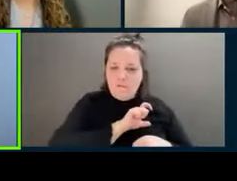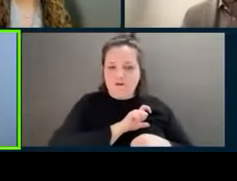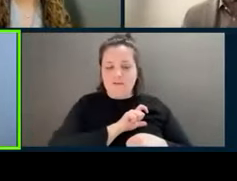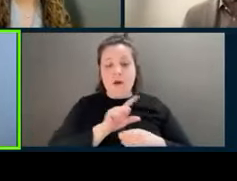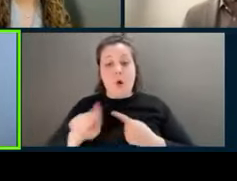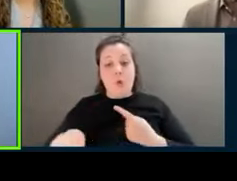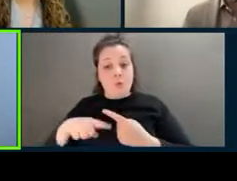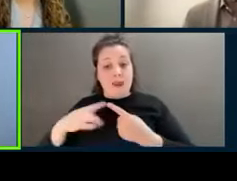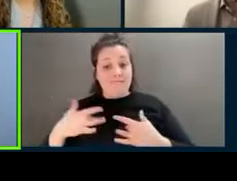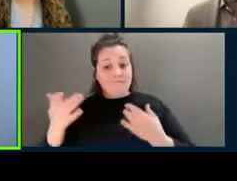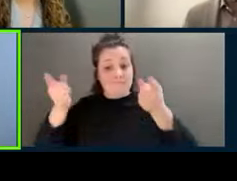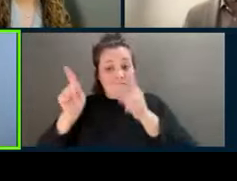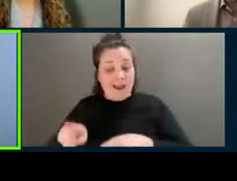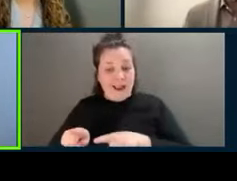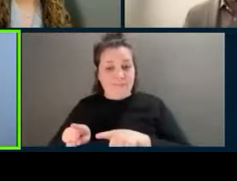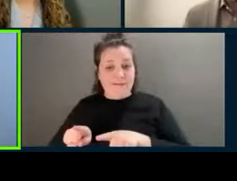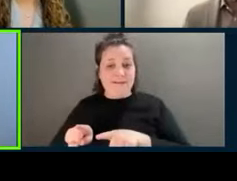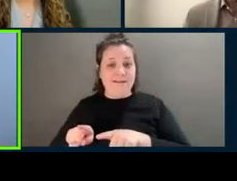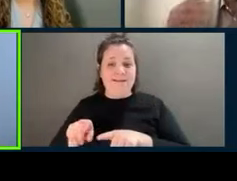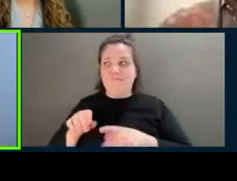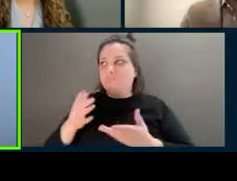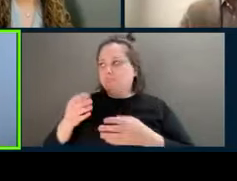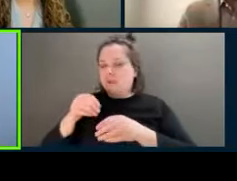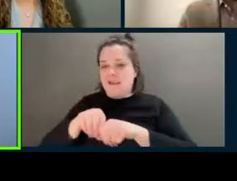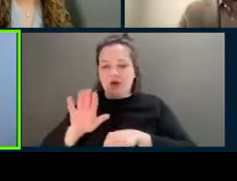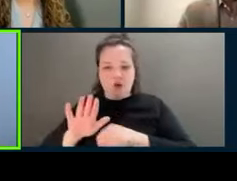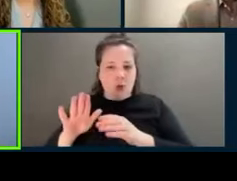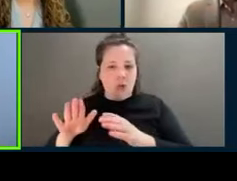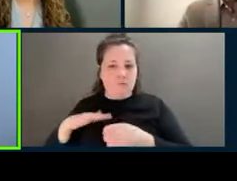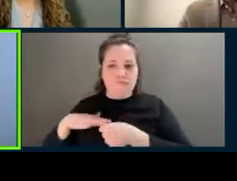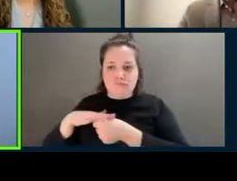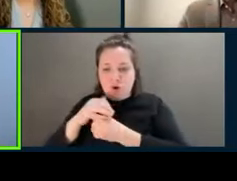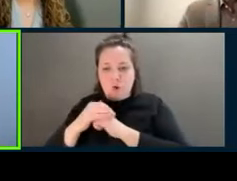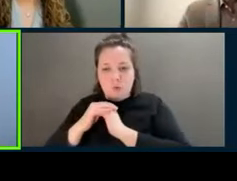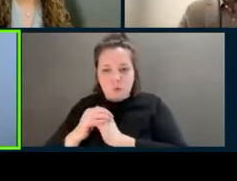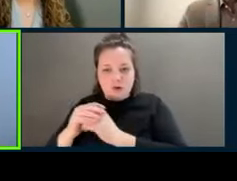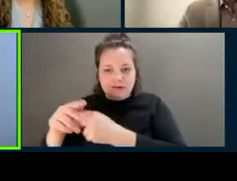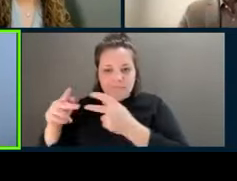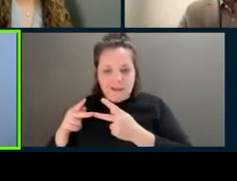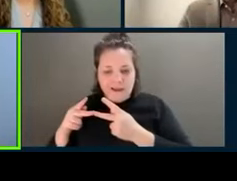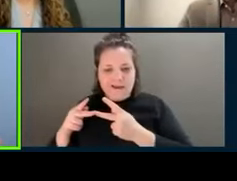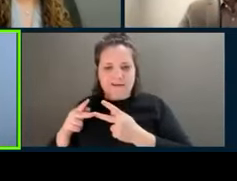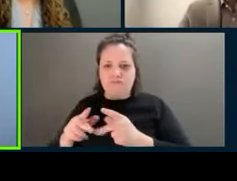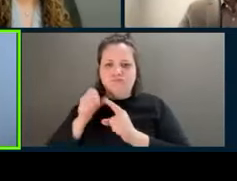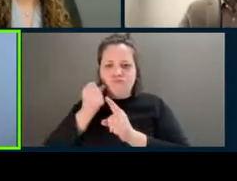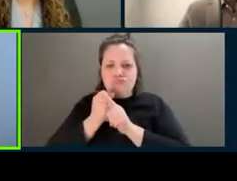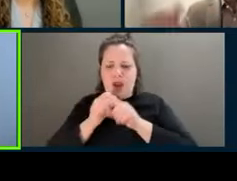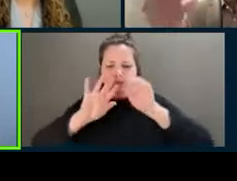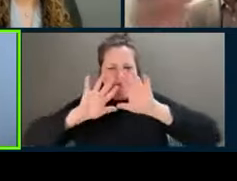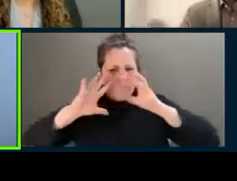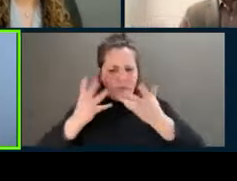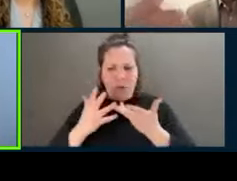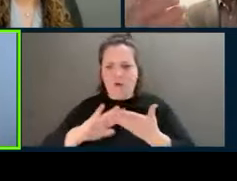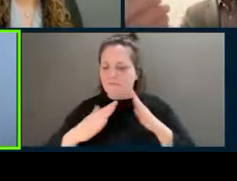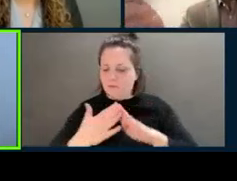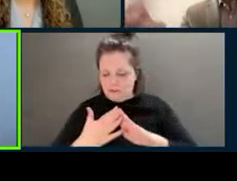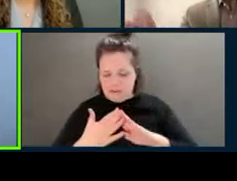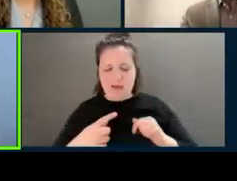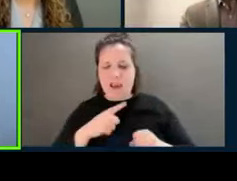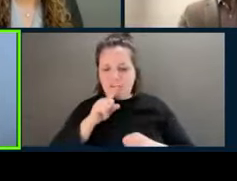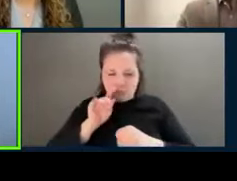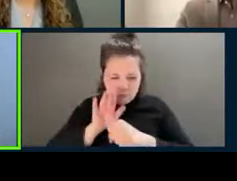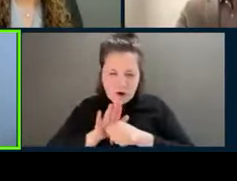happens in your house of worship, it affects the entire community. I promise you,